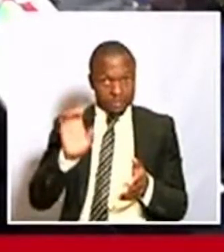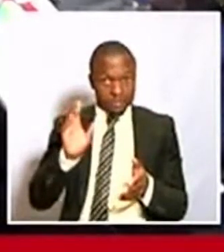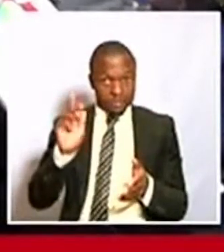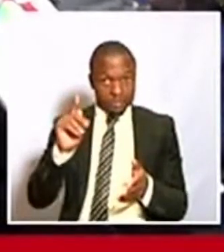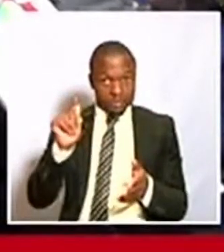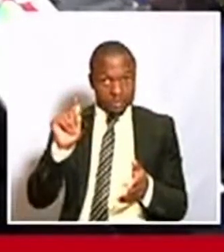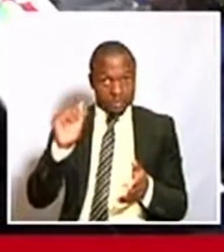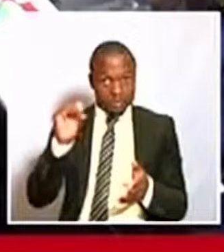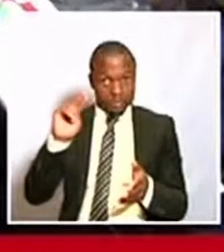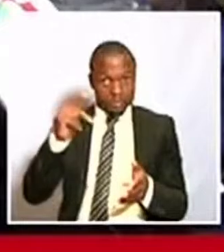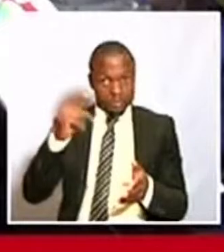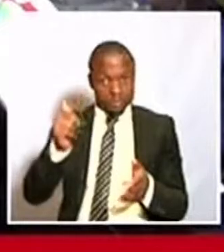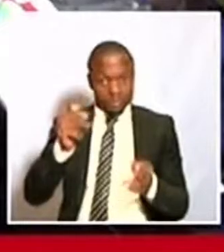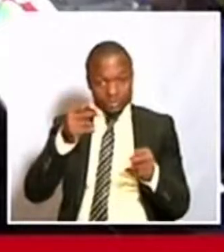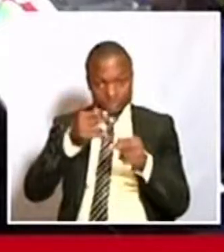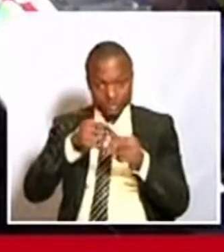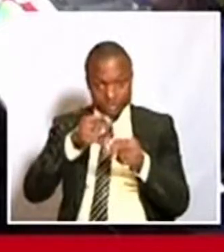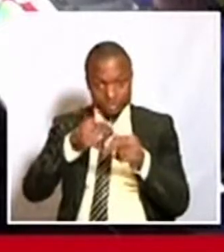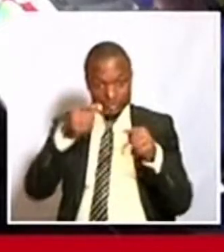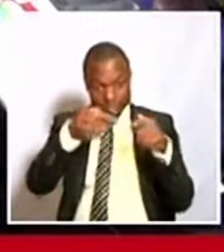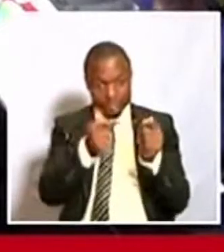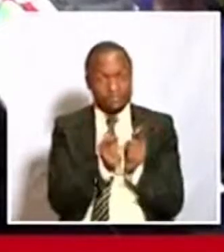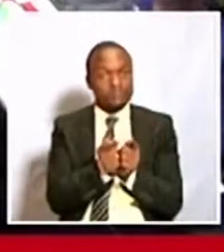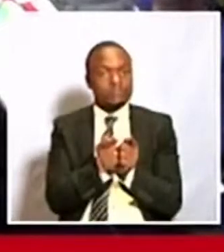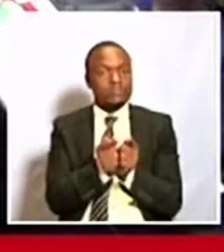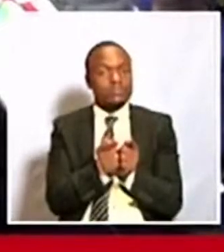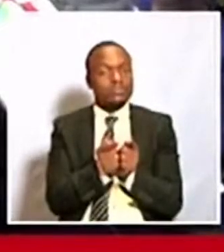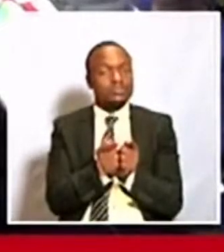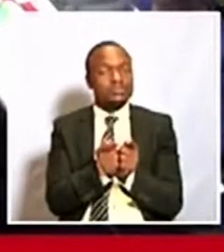The name of the group, and then